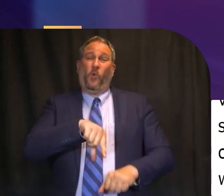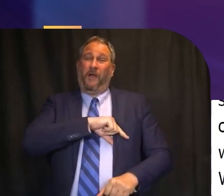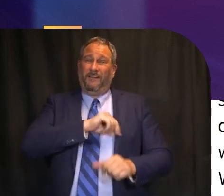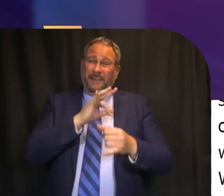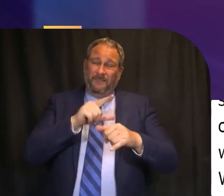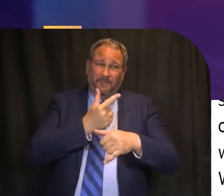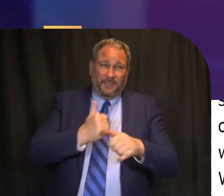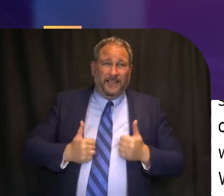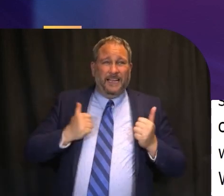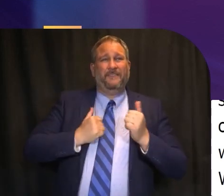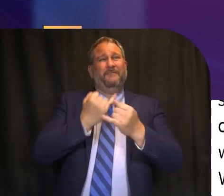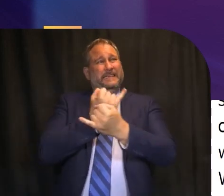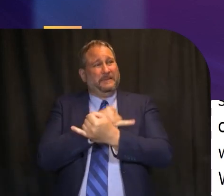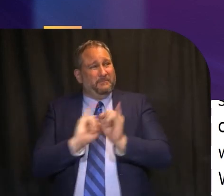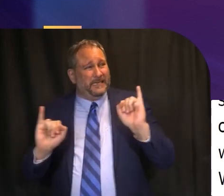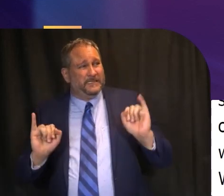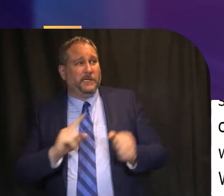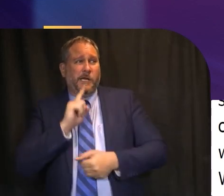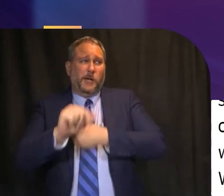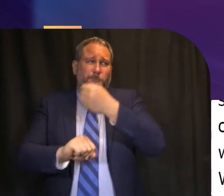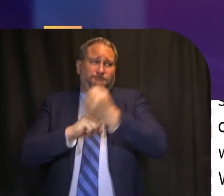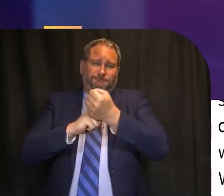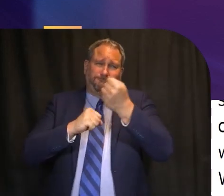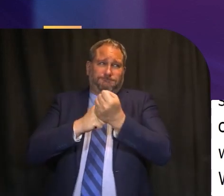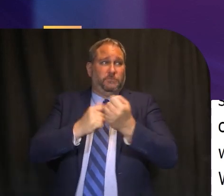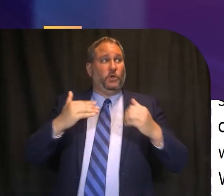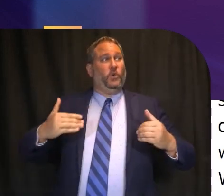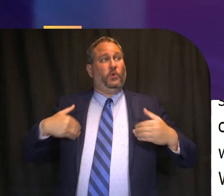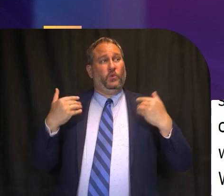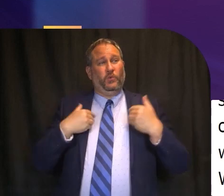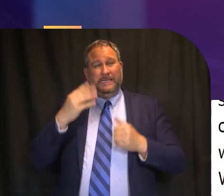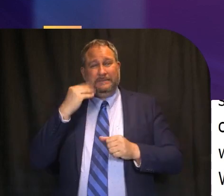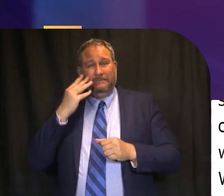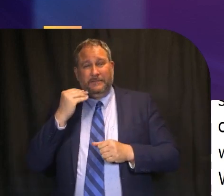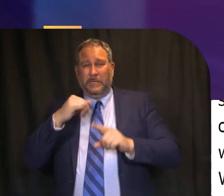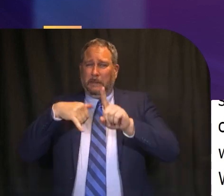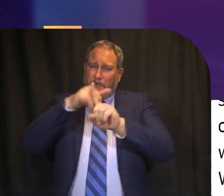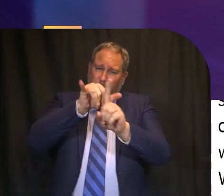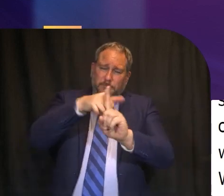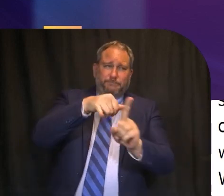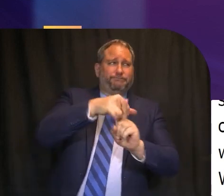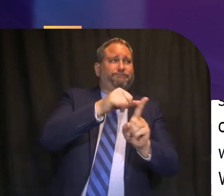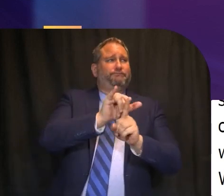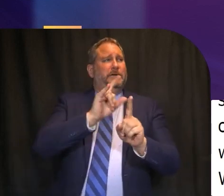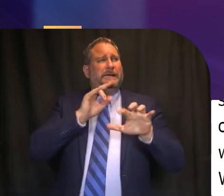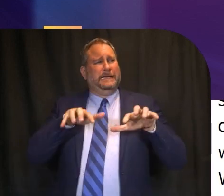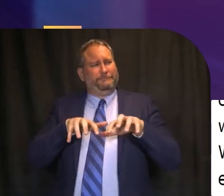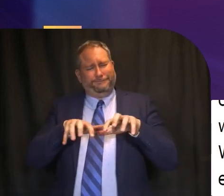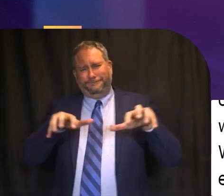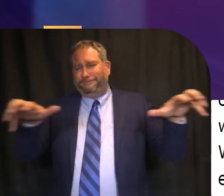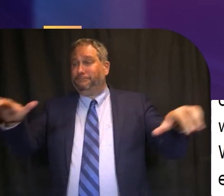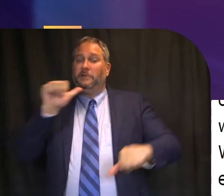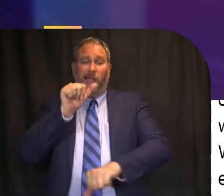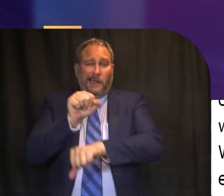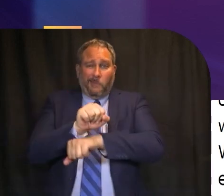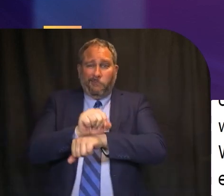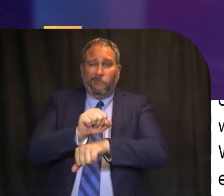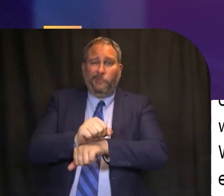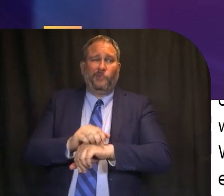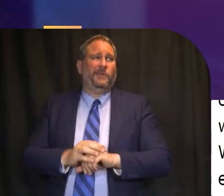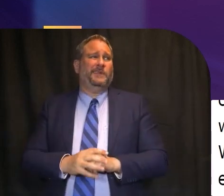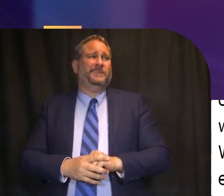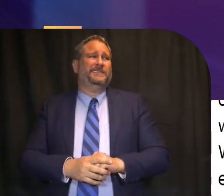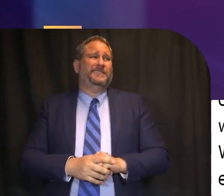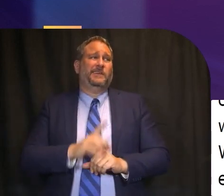bullying, addressing massive unemployment, ensuring there are accessible treatment options for those with mental health